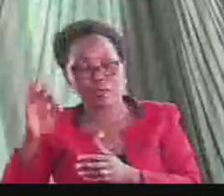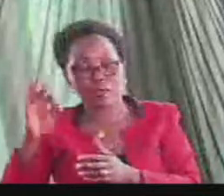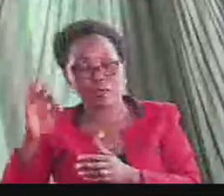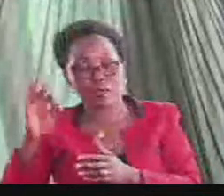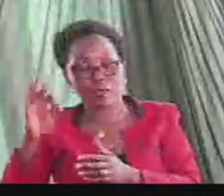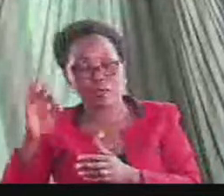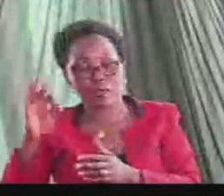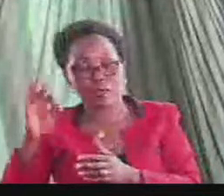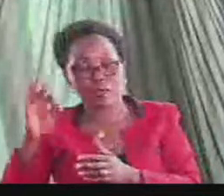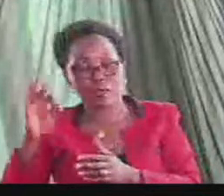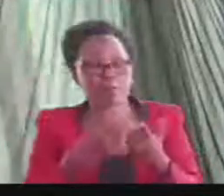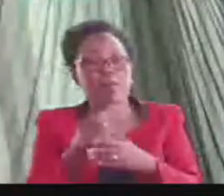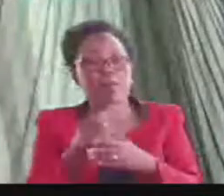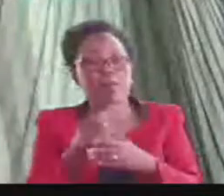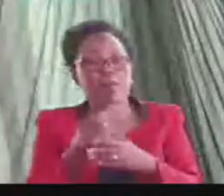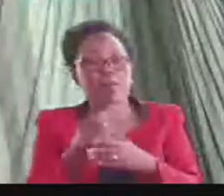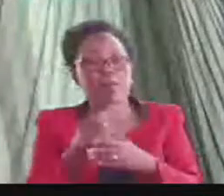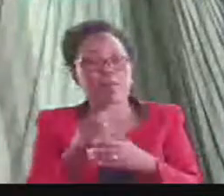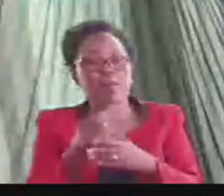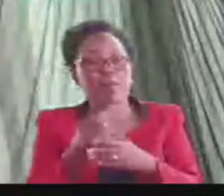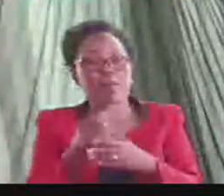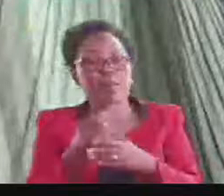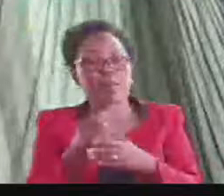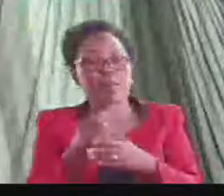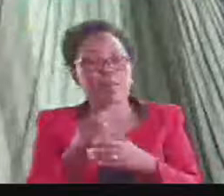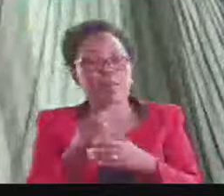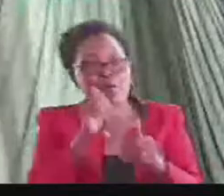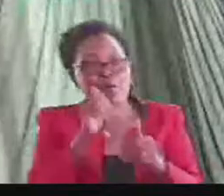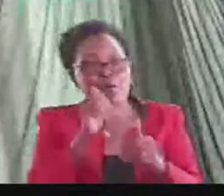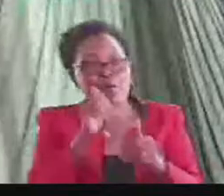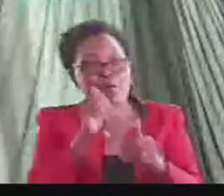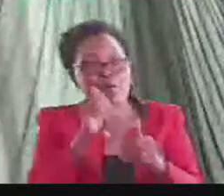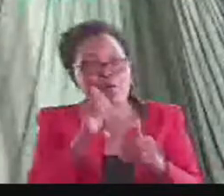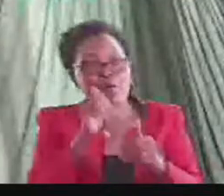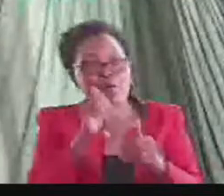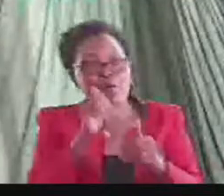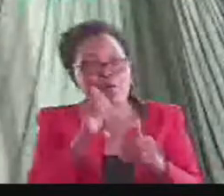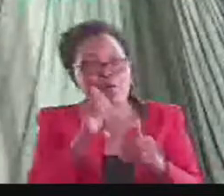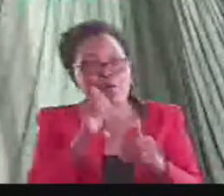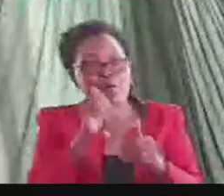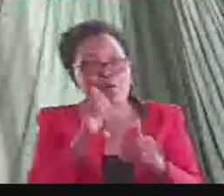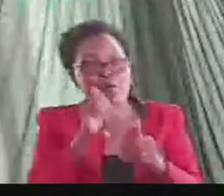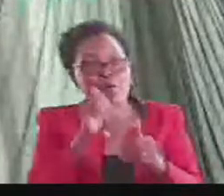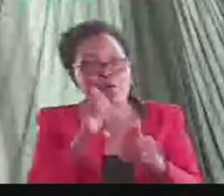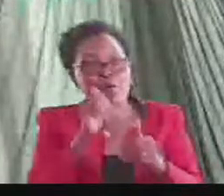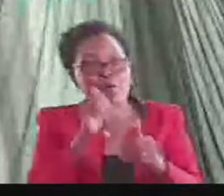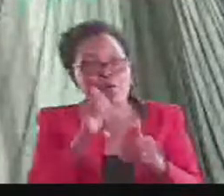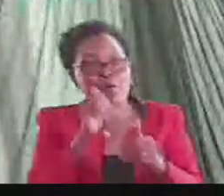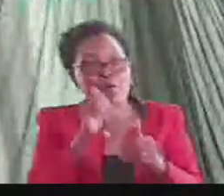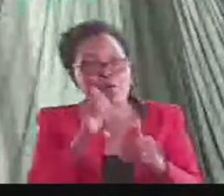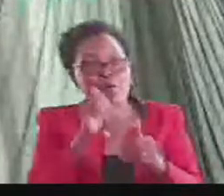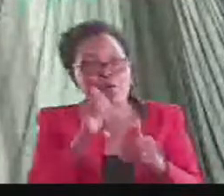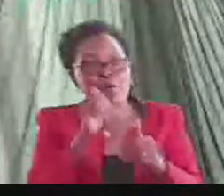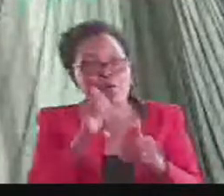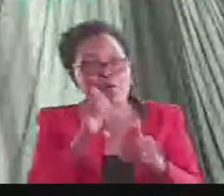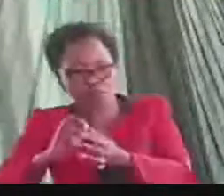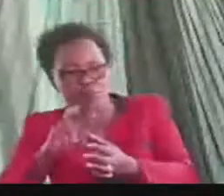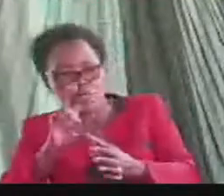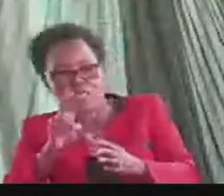will enable each branch to log in and see the processes of the